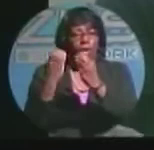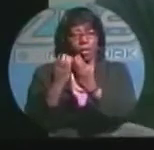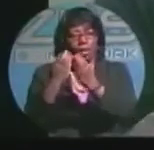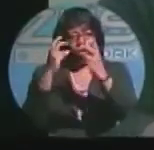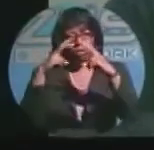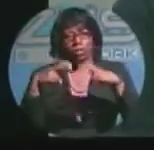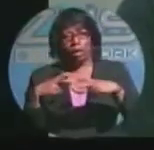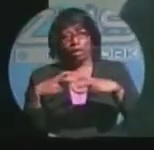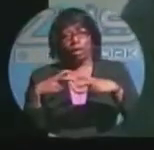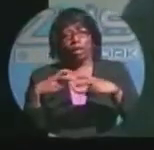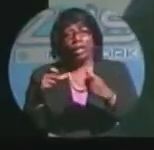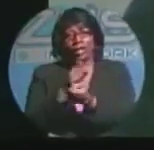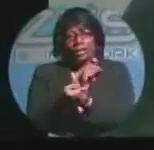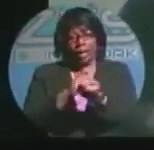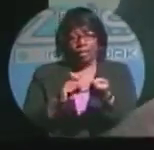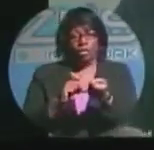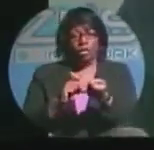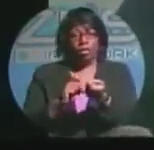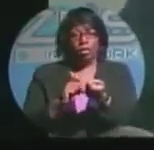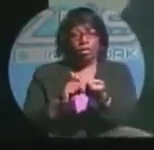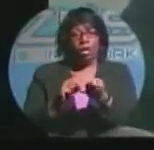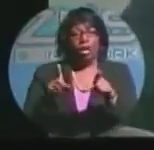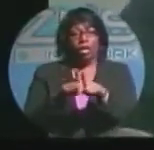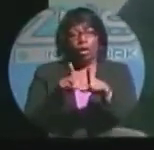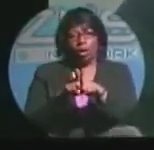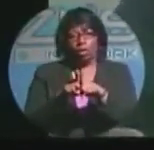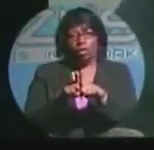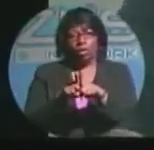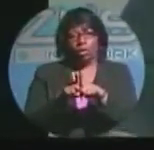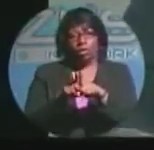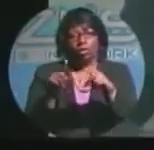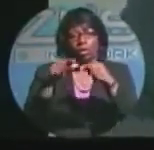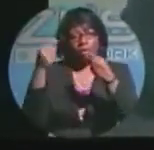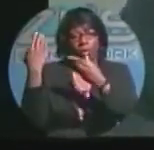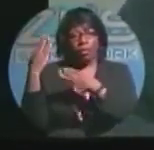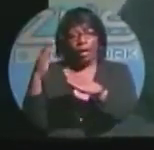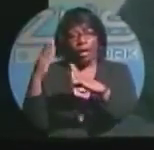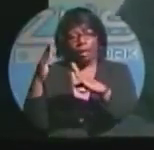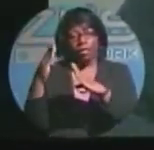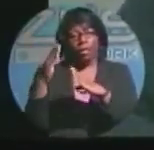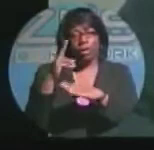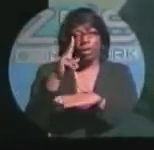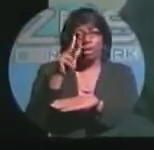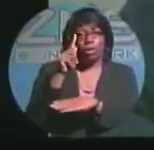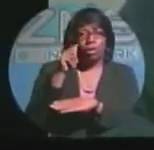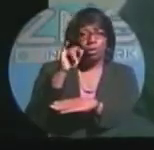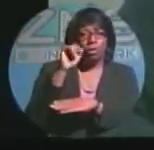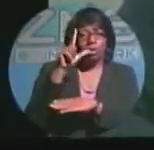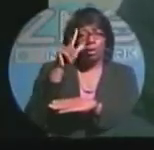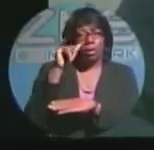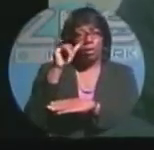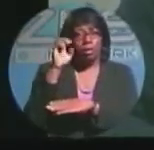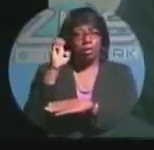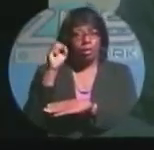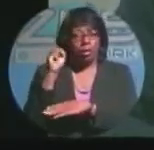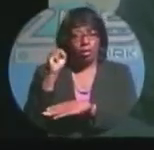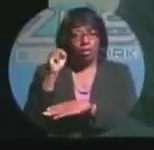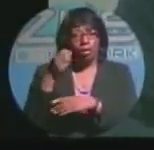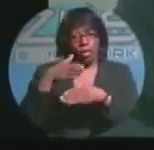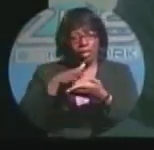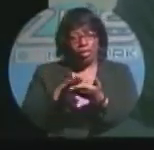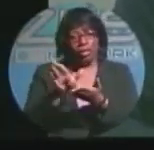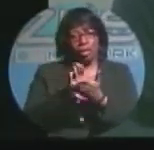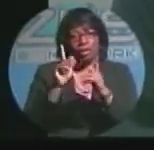of the damages, and the Grand Bahama Utility Company have sent their team to their necessary